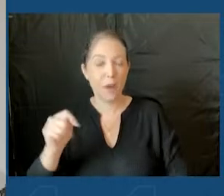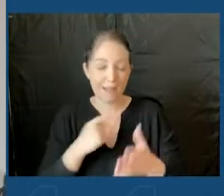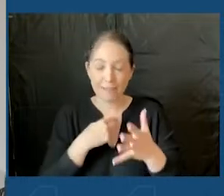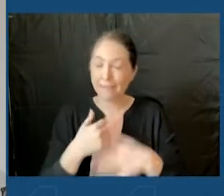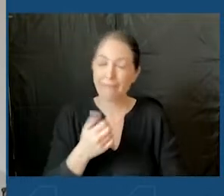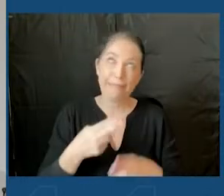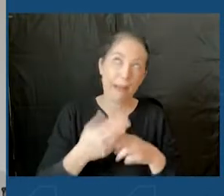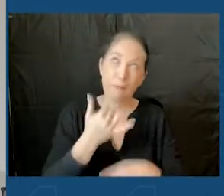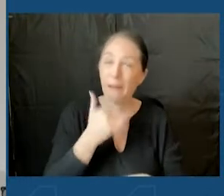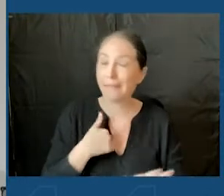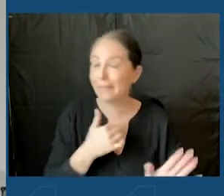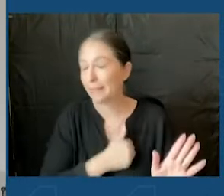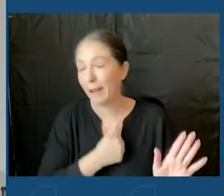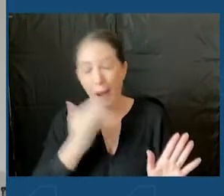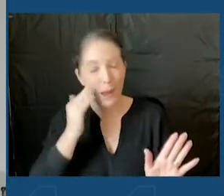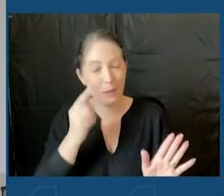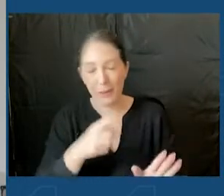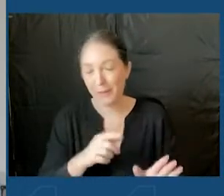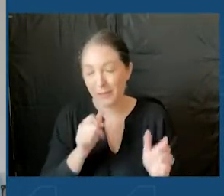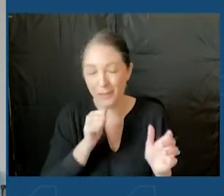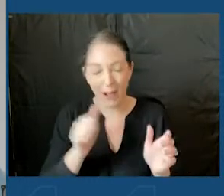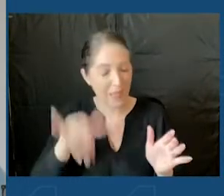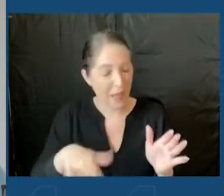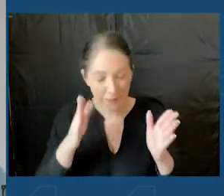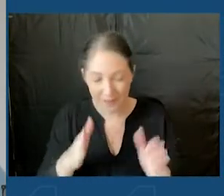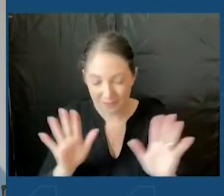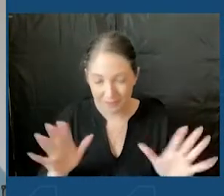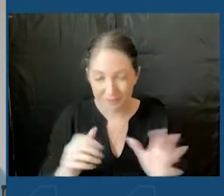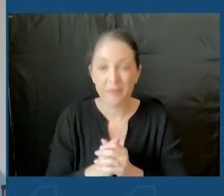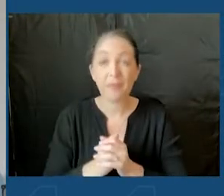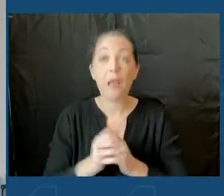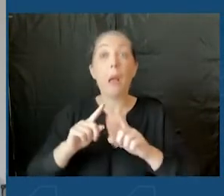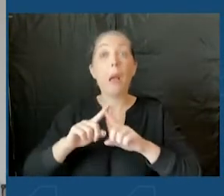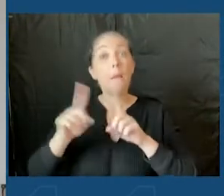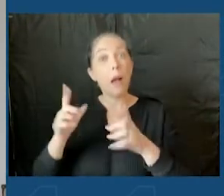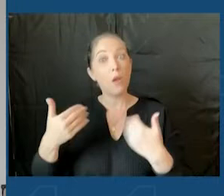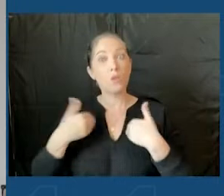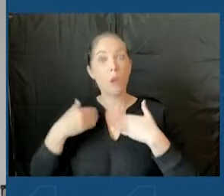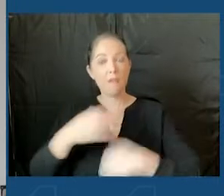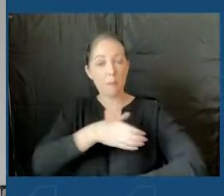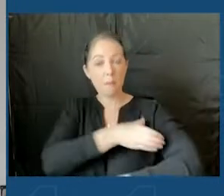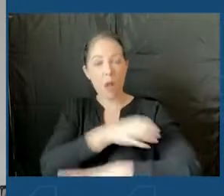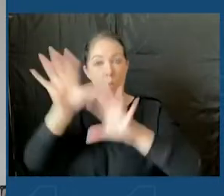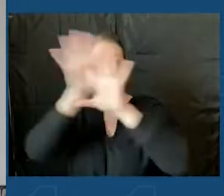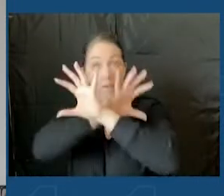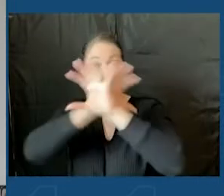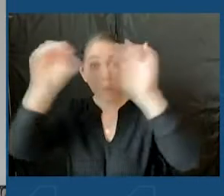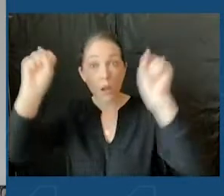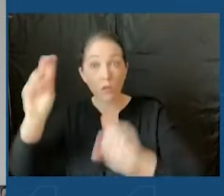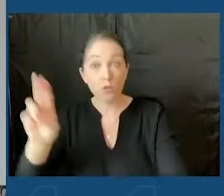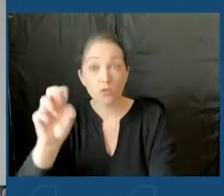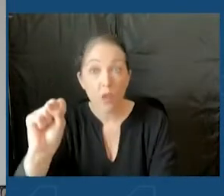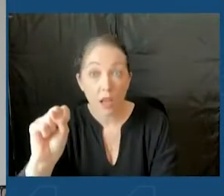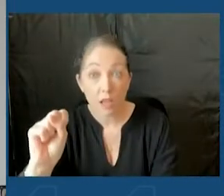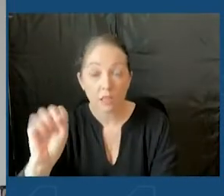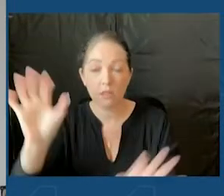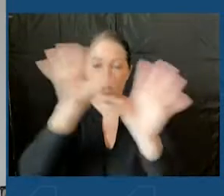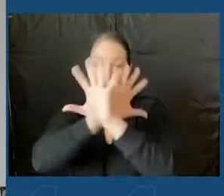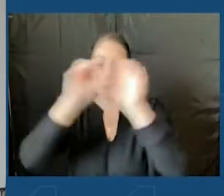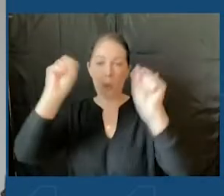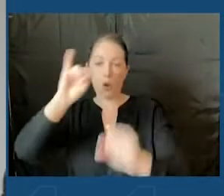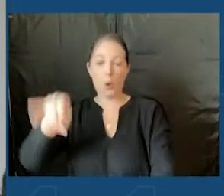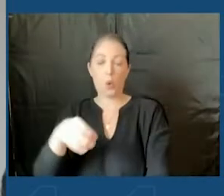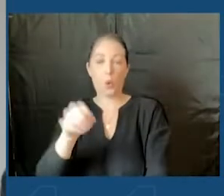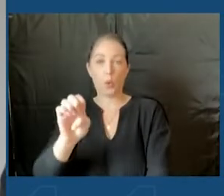But to have also the power of the President of the United States. President Joe Biden came here.